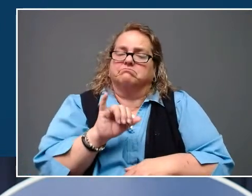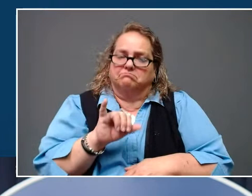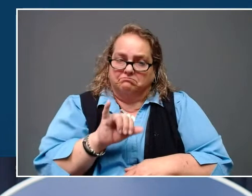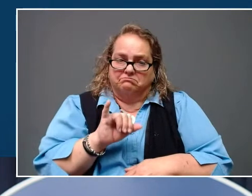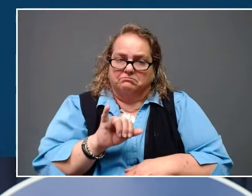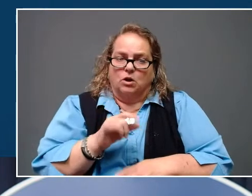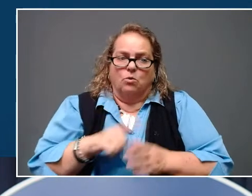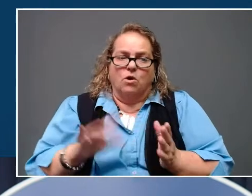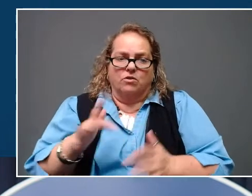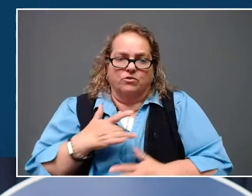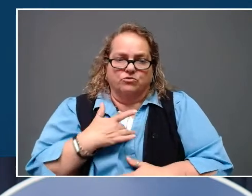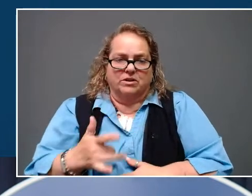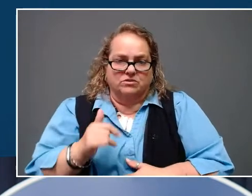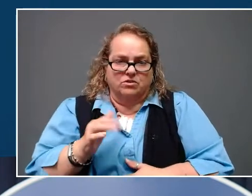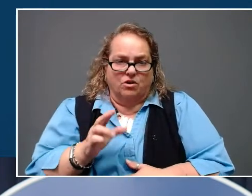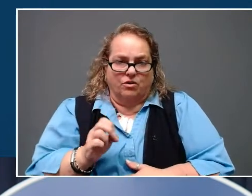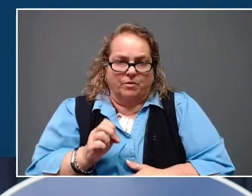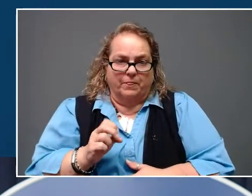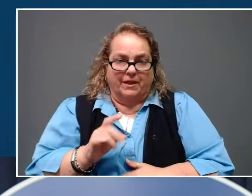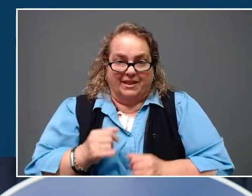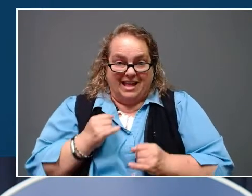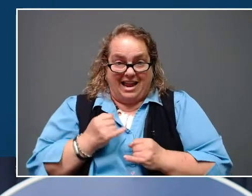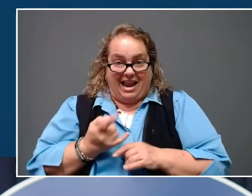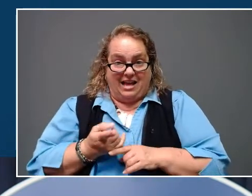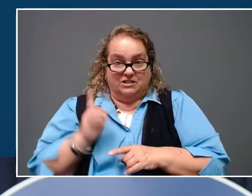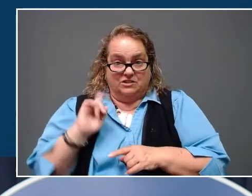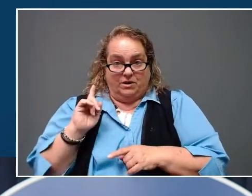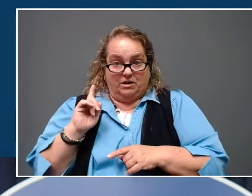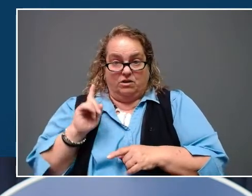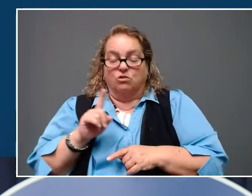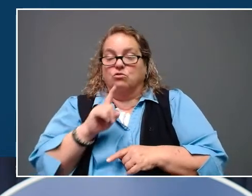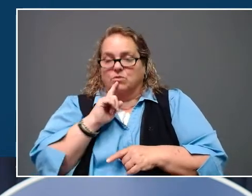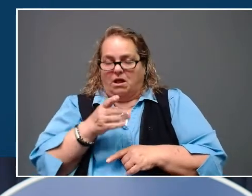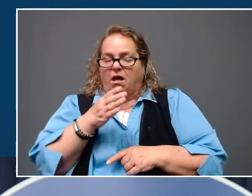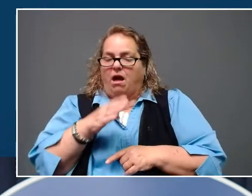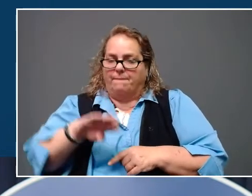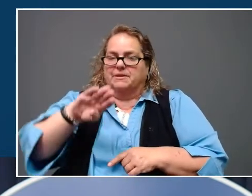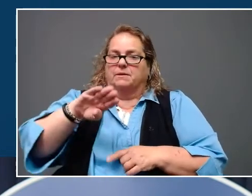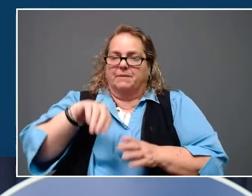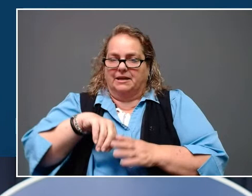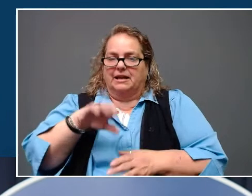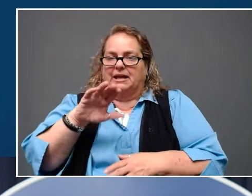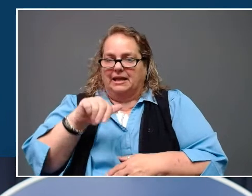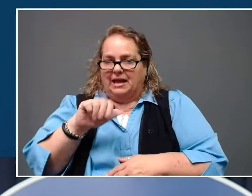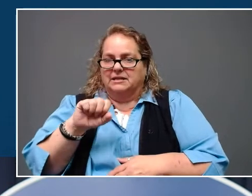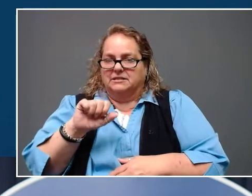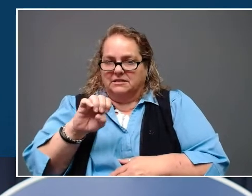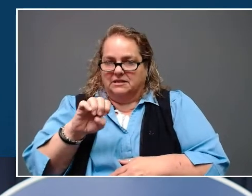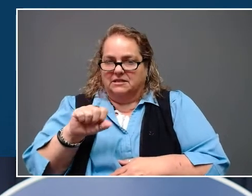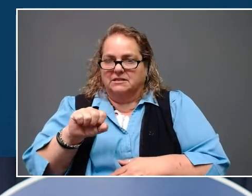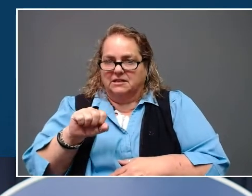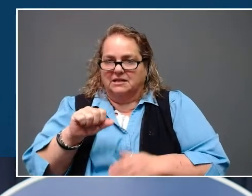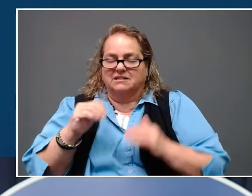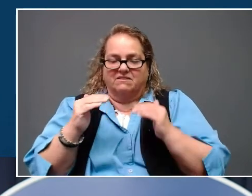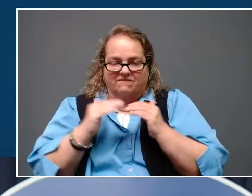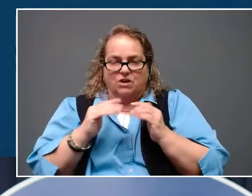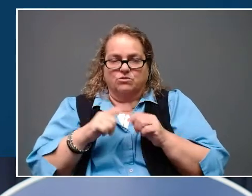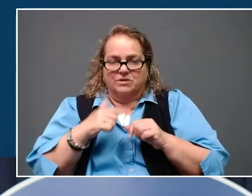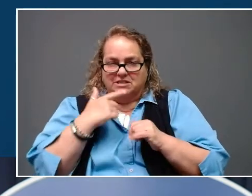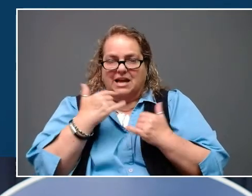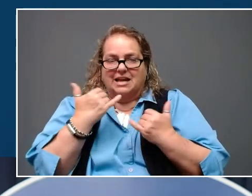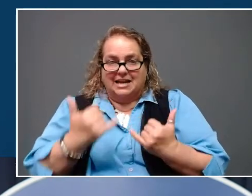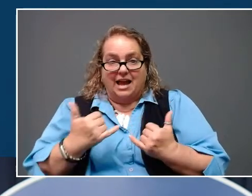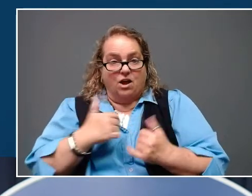are. Certainly this last week, a real uptick in cases. It's fair to say now that we are no